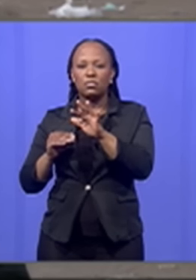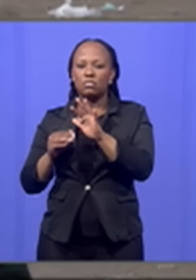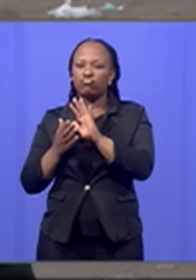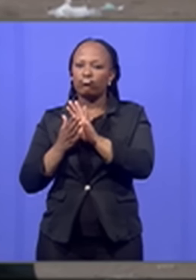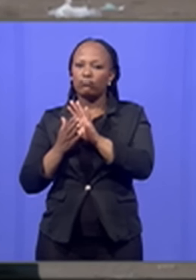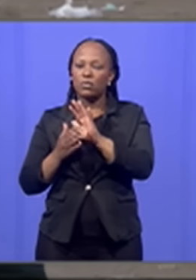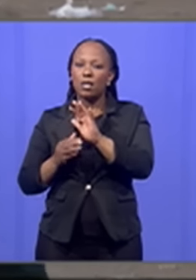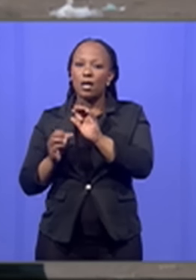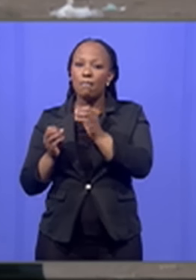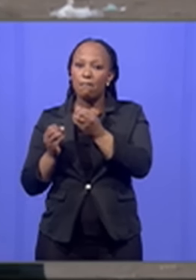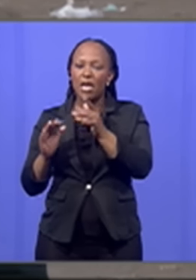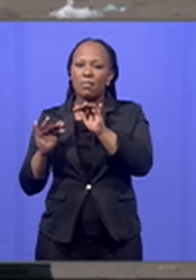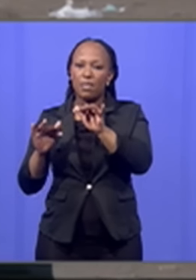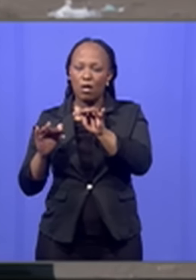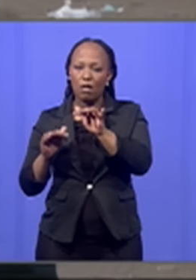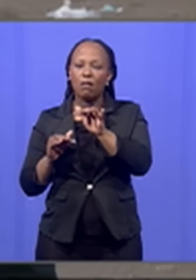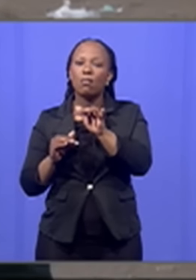ba ka fetang